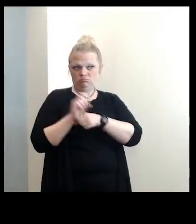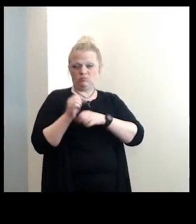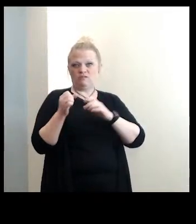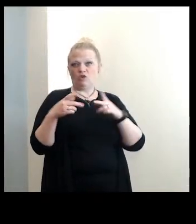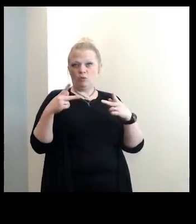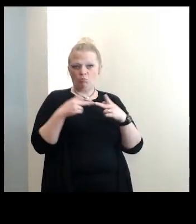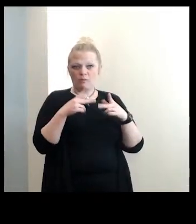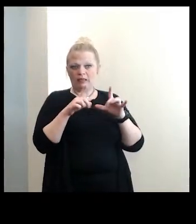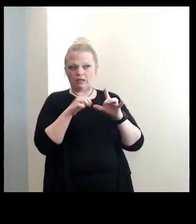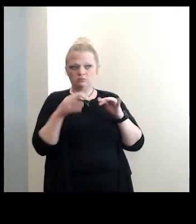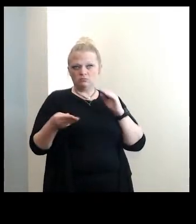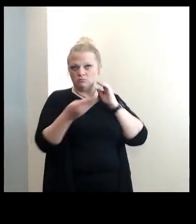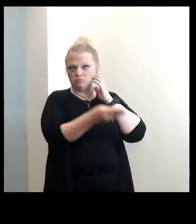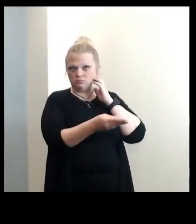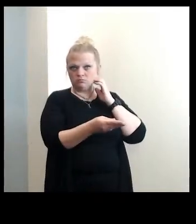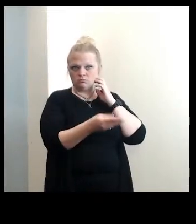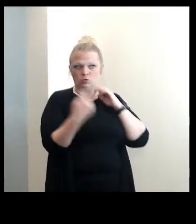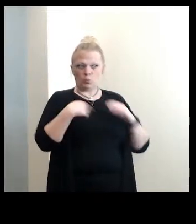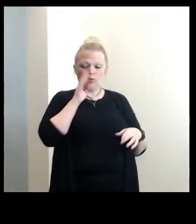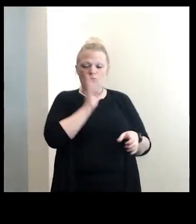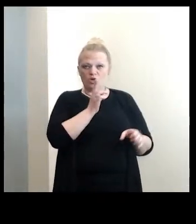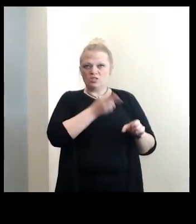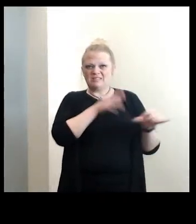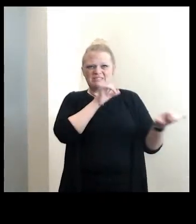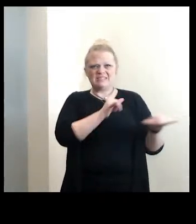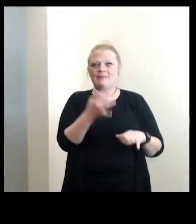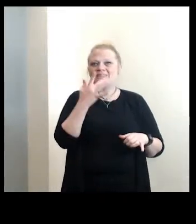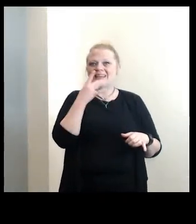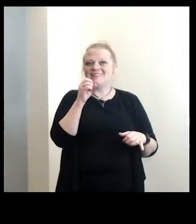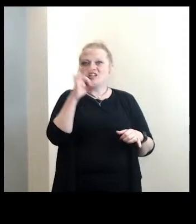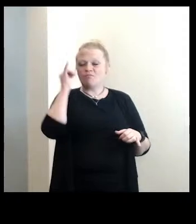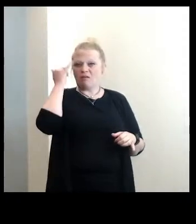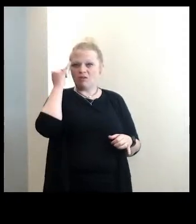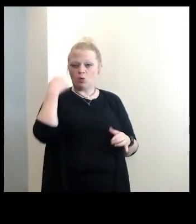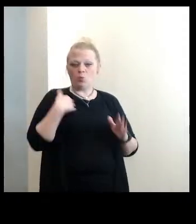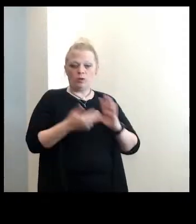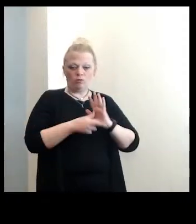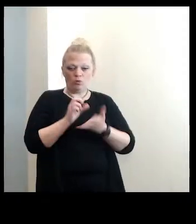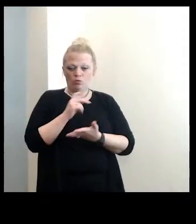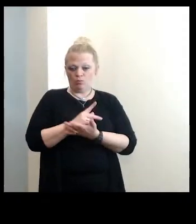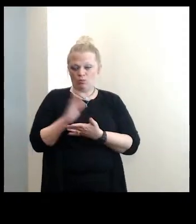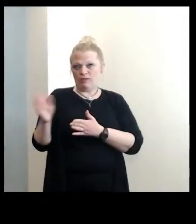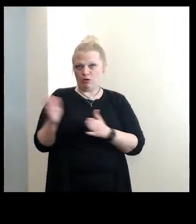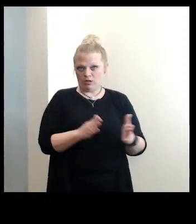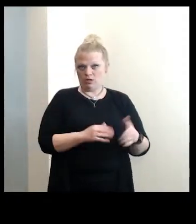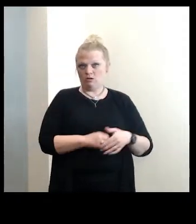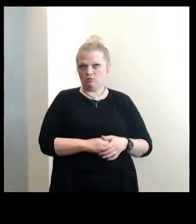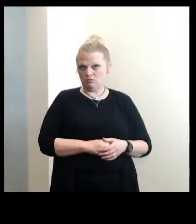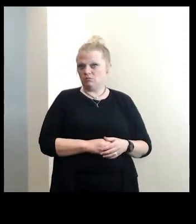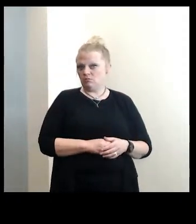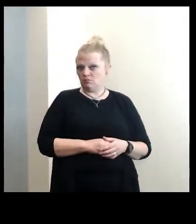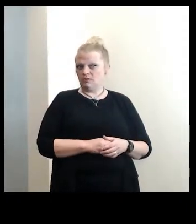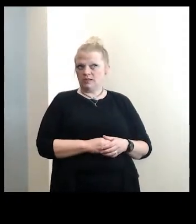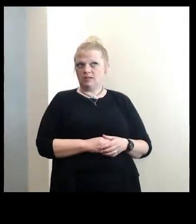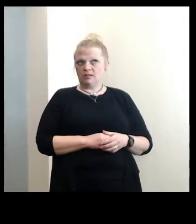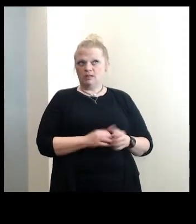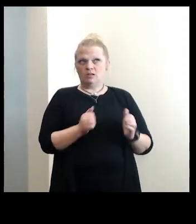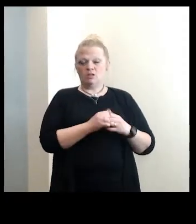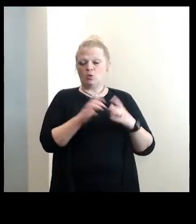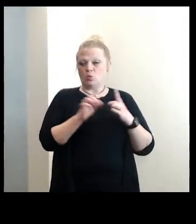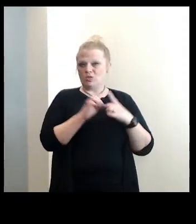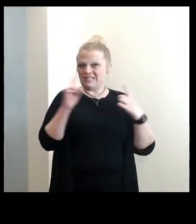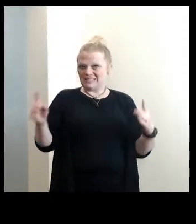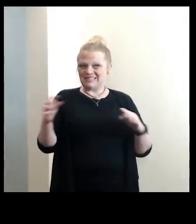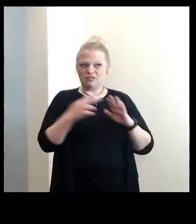certainly participate. It's just like the Taste of Buffalo. We reviewed and approved a plan for the Taste of Buffalo with social